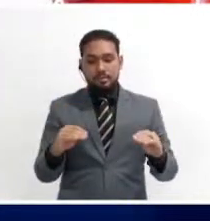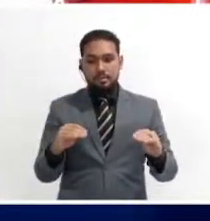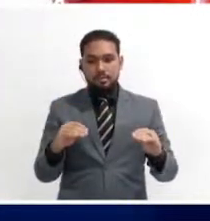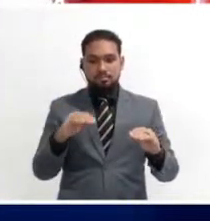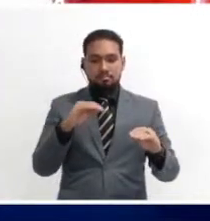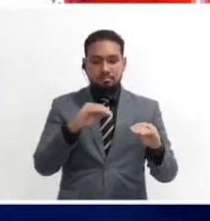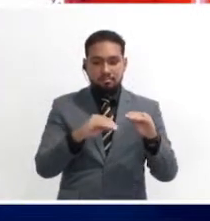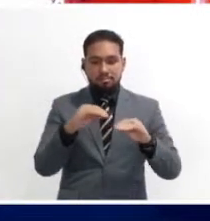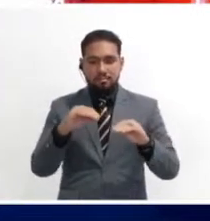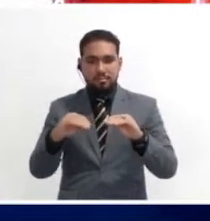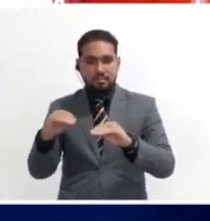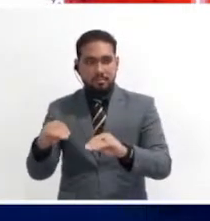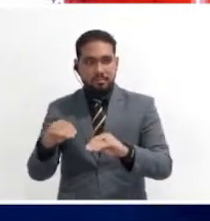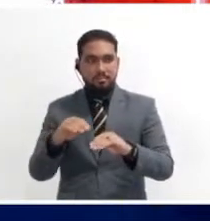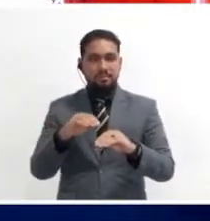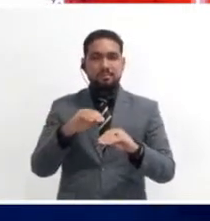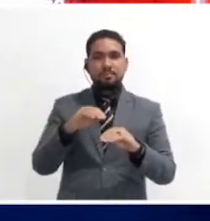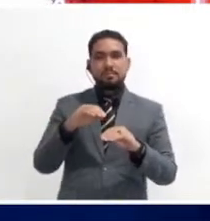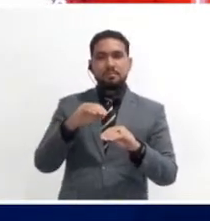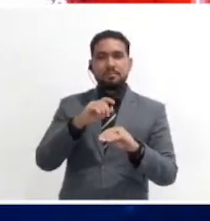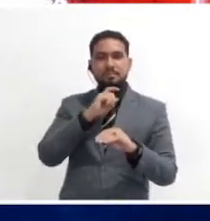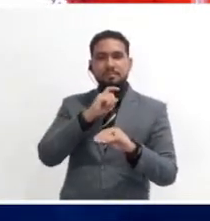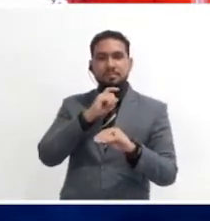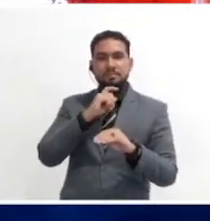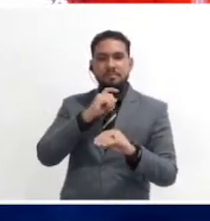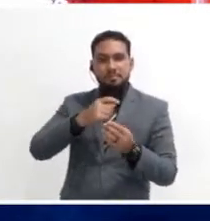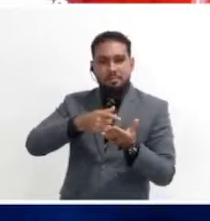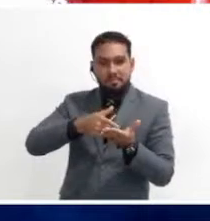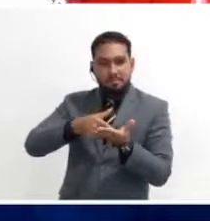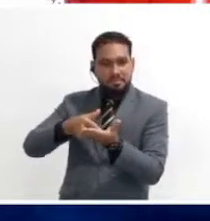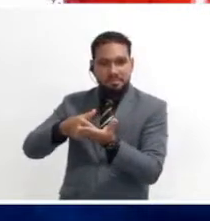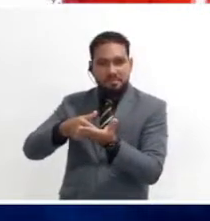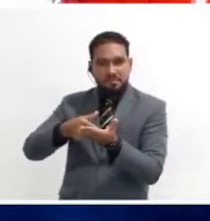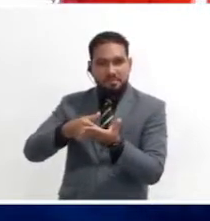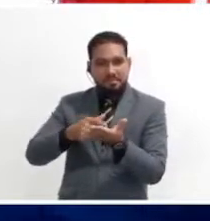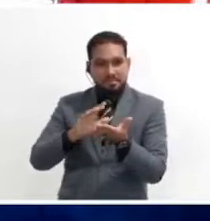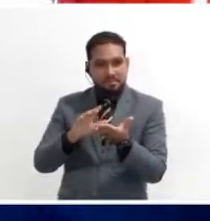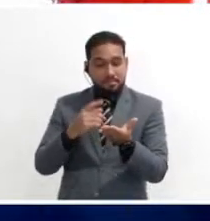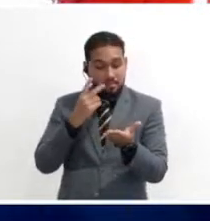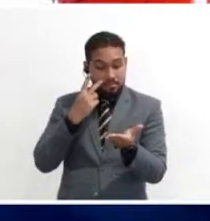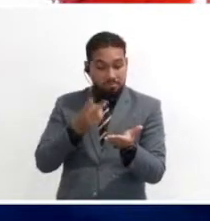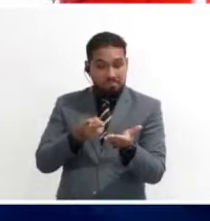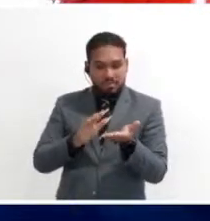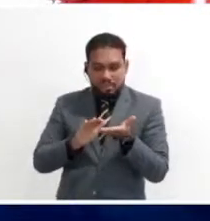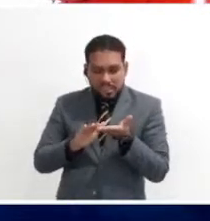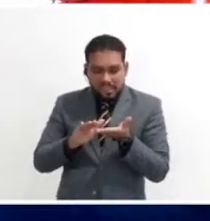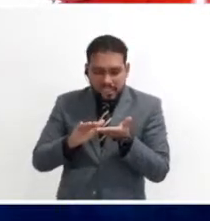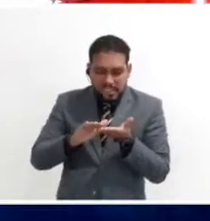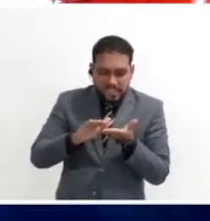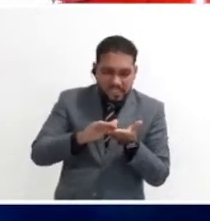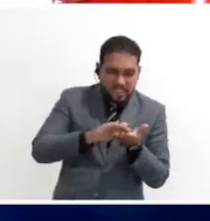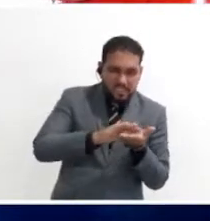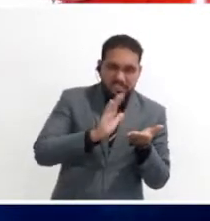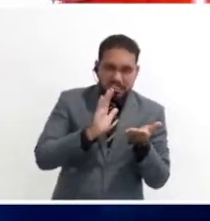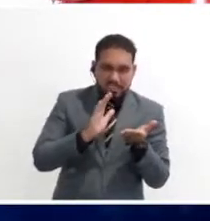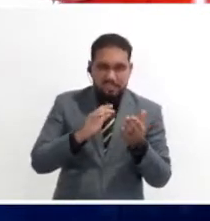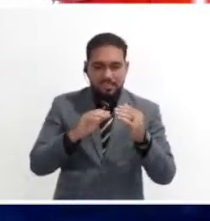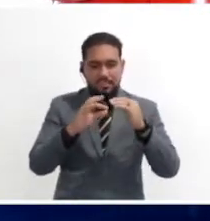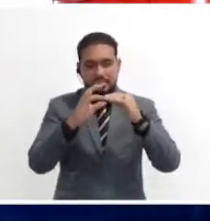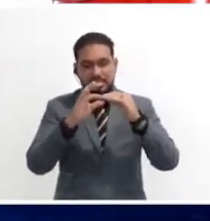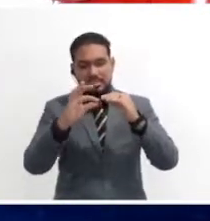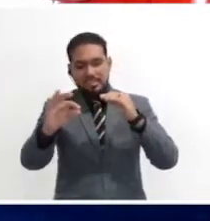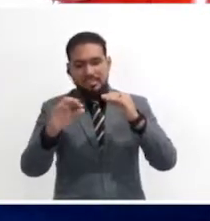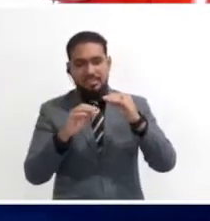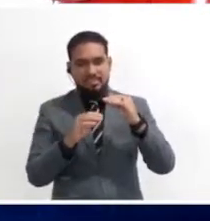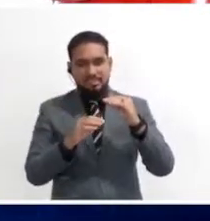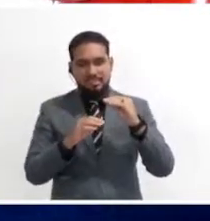be attached to the system board. So there's these kind of many process steps sometimes to make